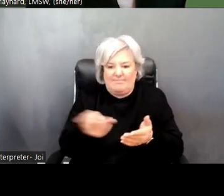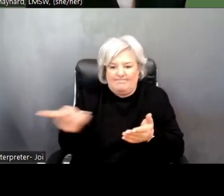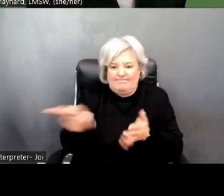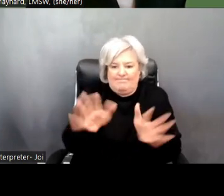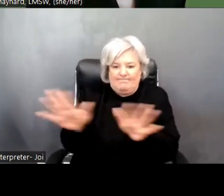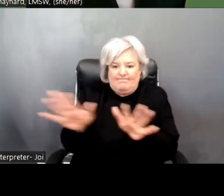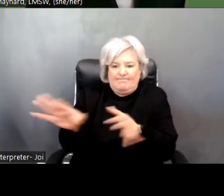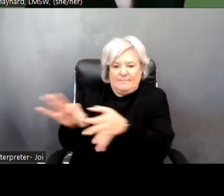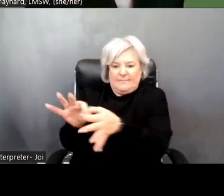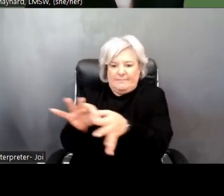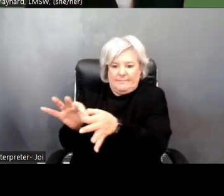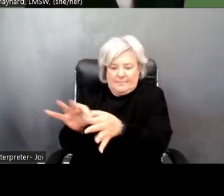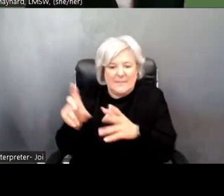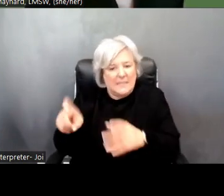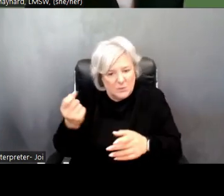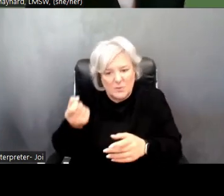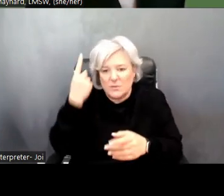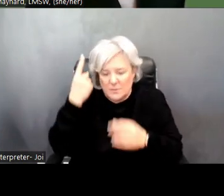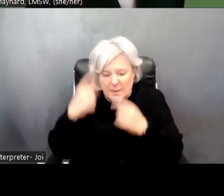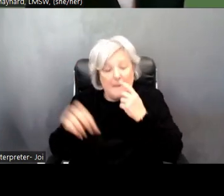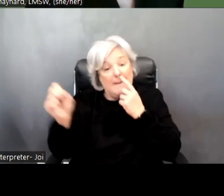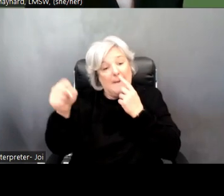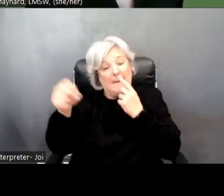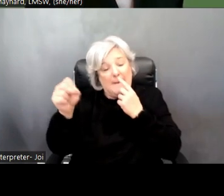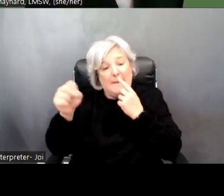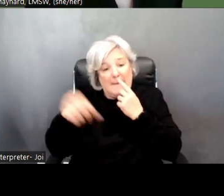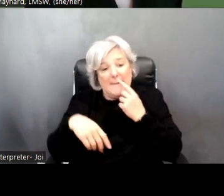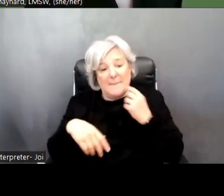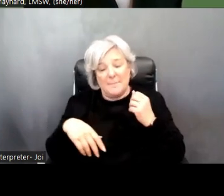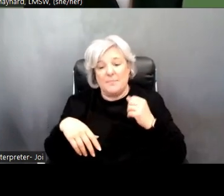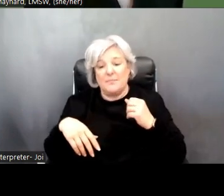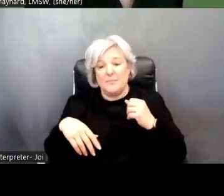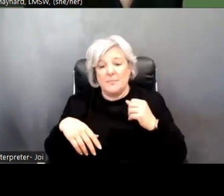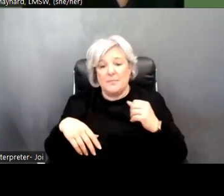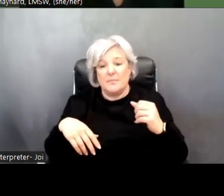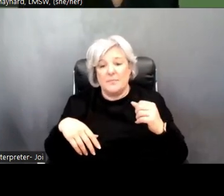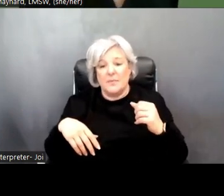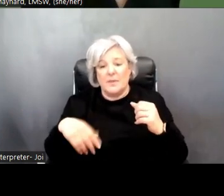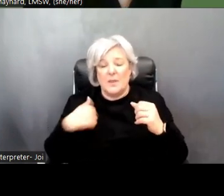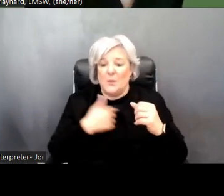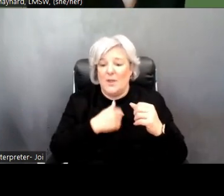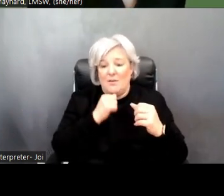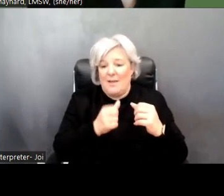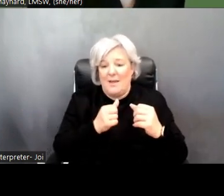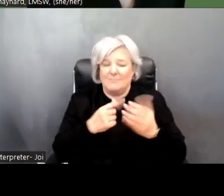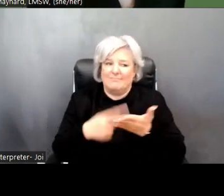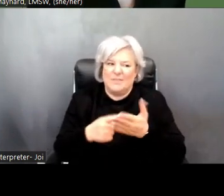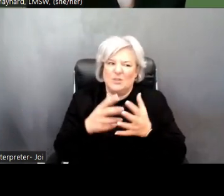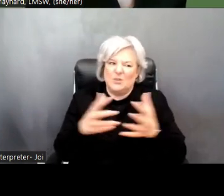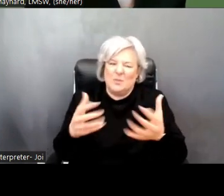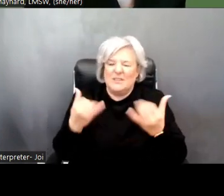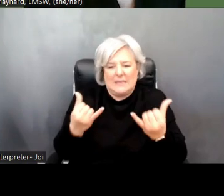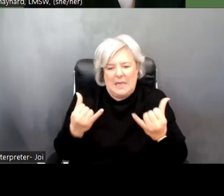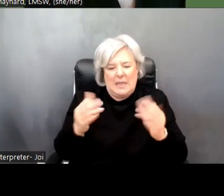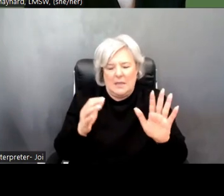you for bringing that up. And we also have, we're not really talking too much about it today,